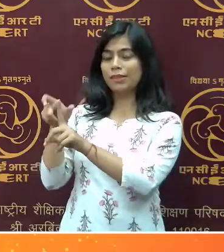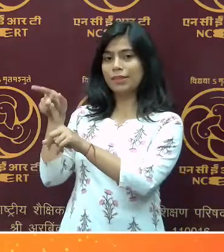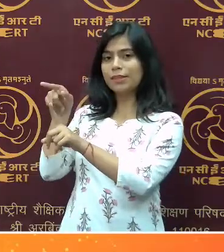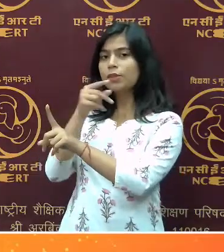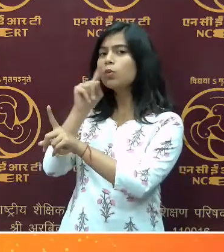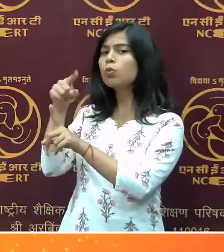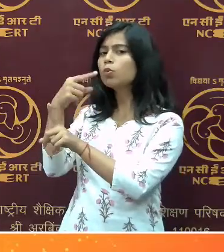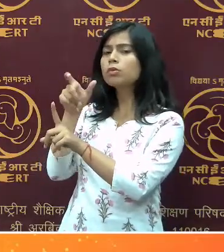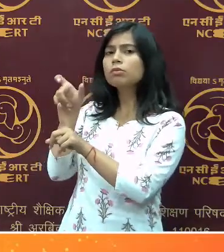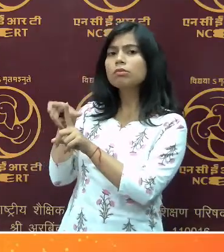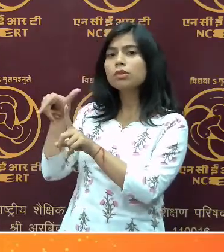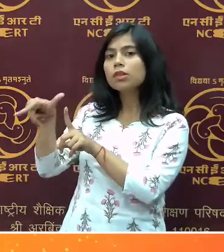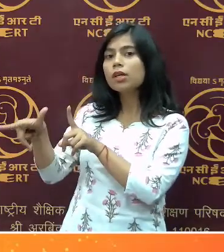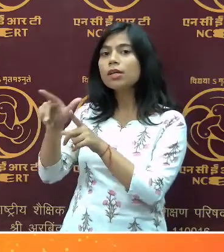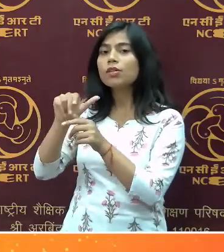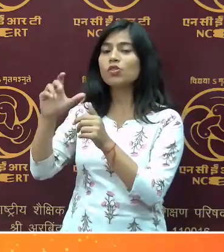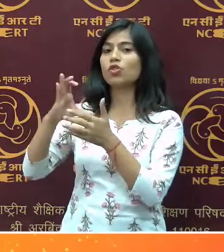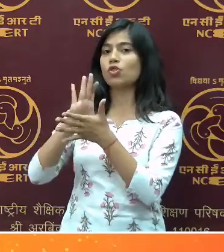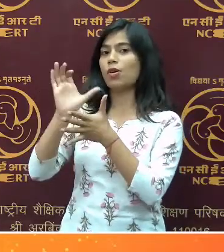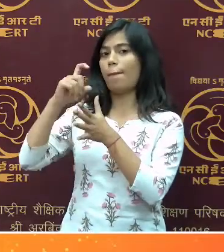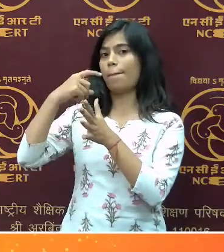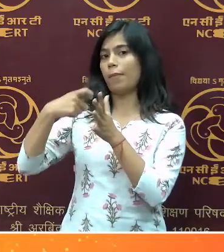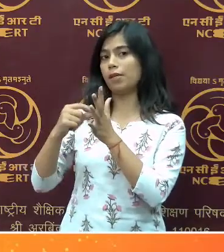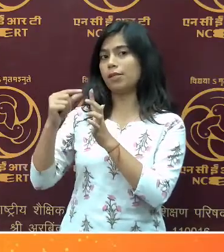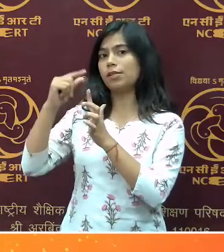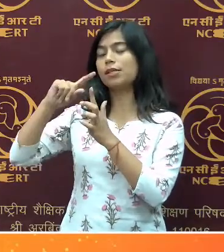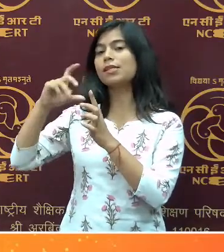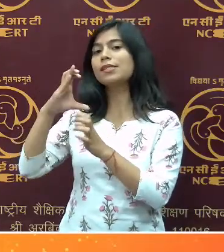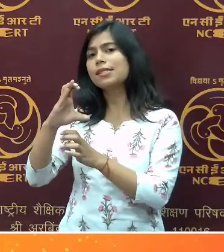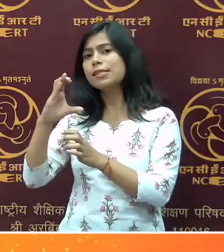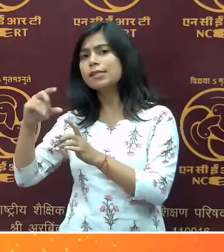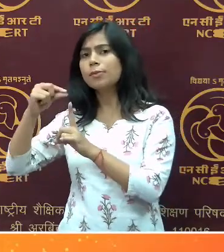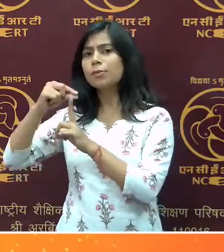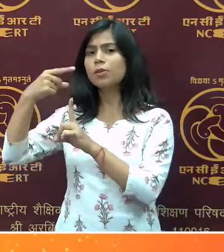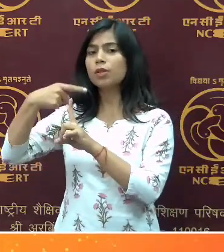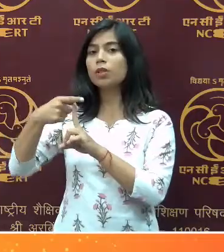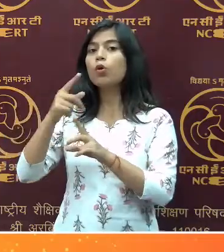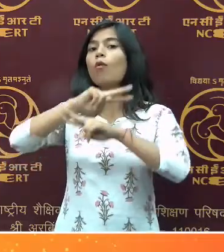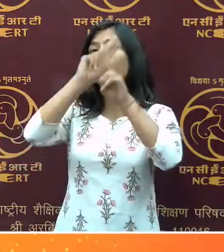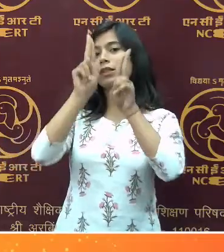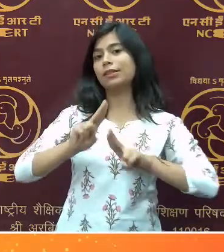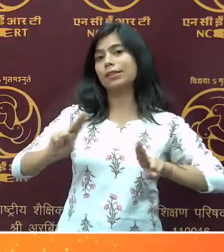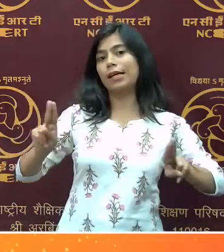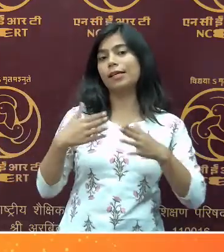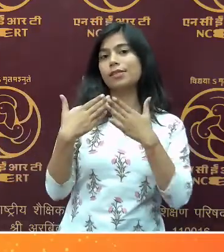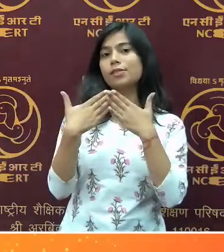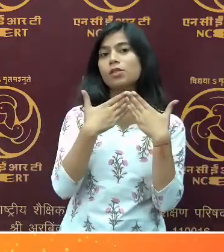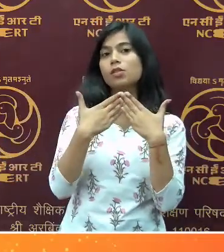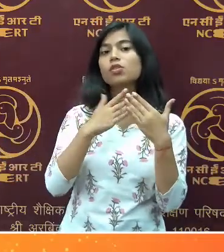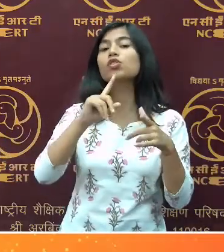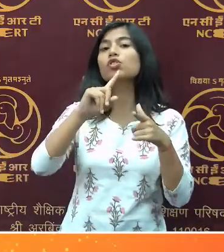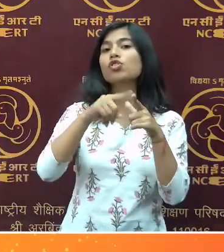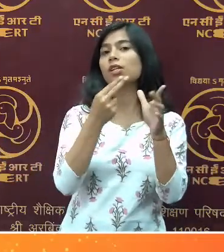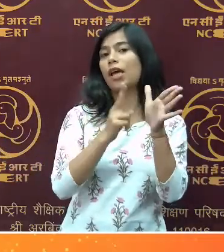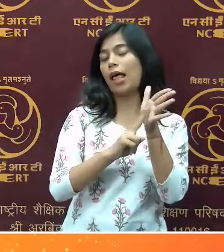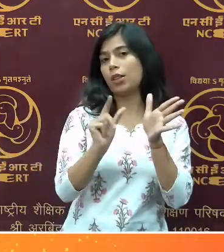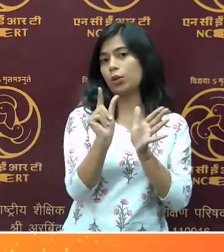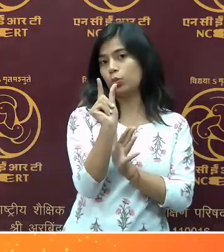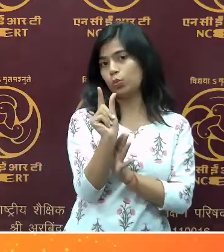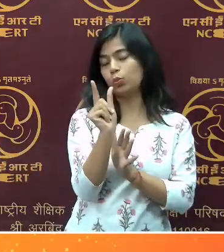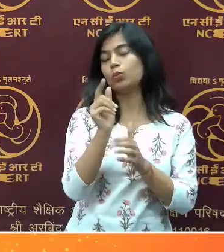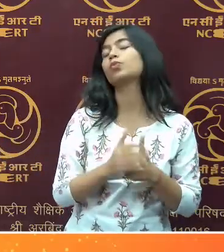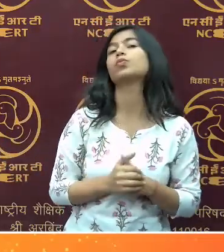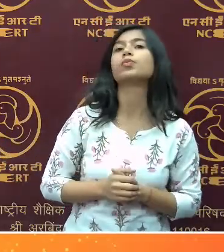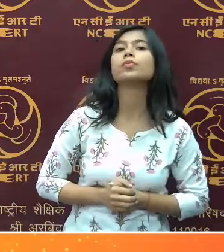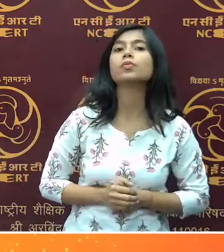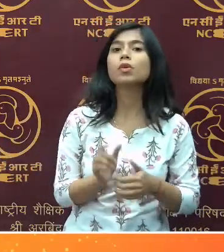and Associate Professor from CCPPT, School of International Studies, Jawaharlal Nehru University, New Delhi. And